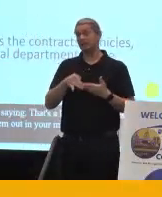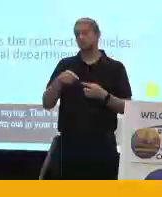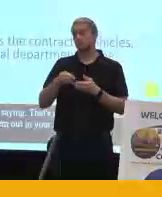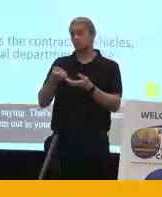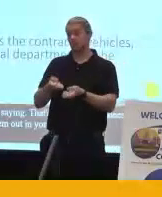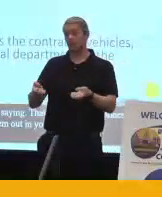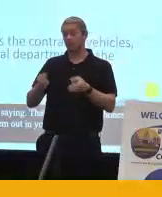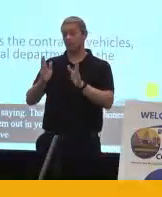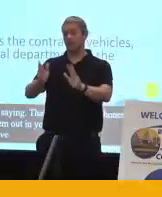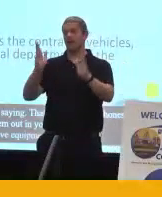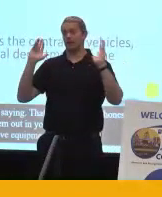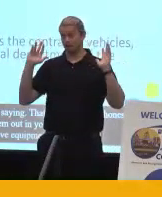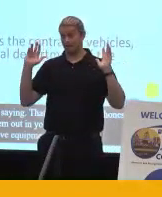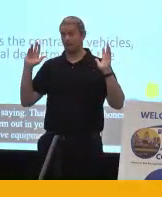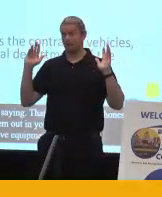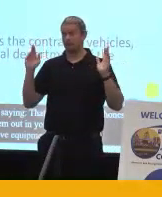may not work.